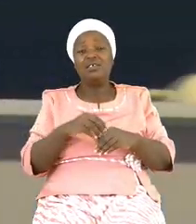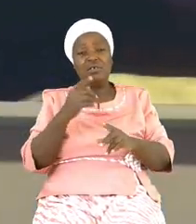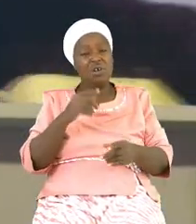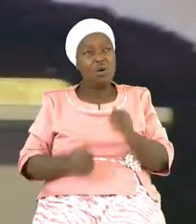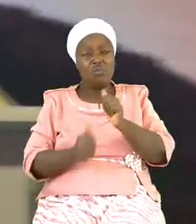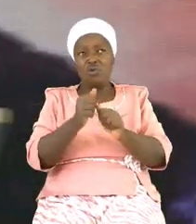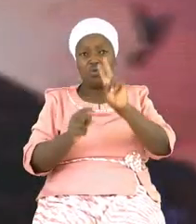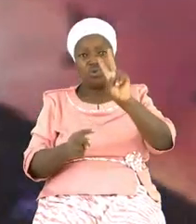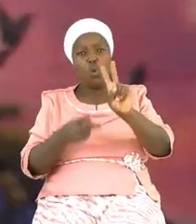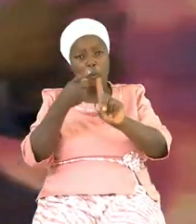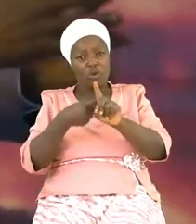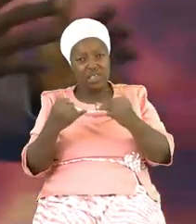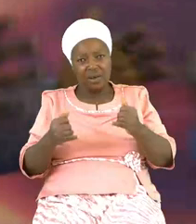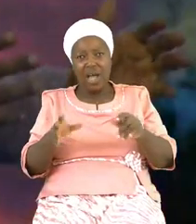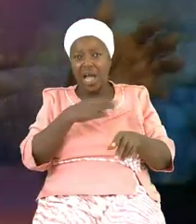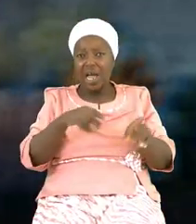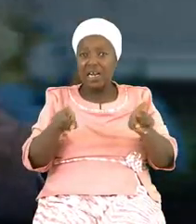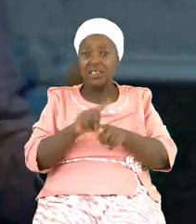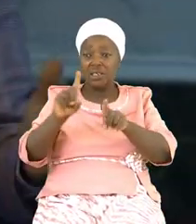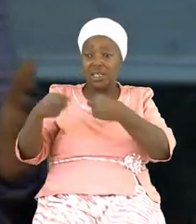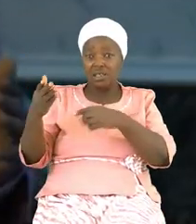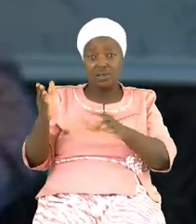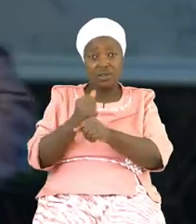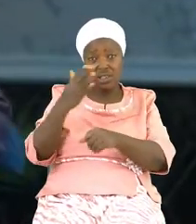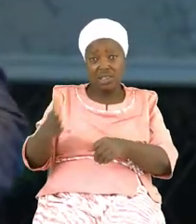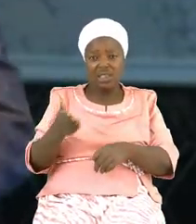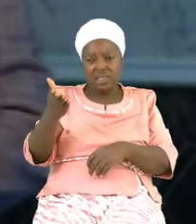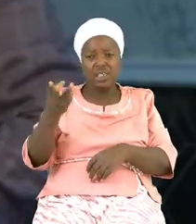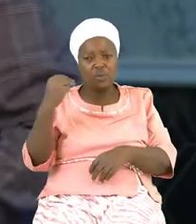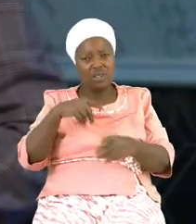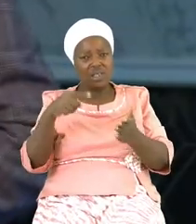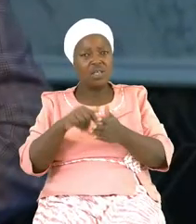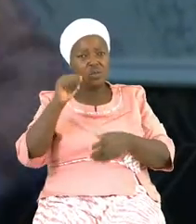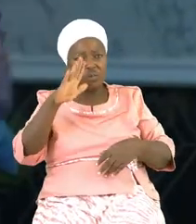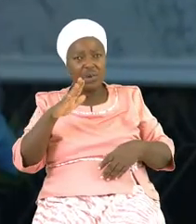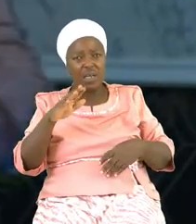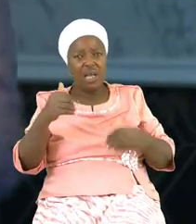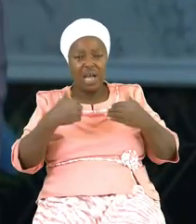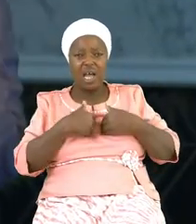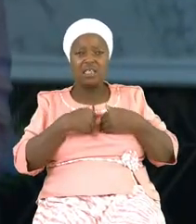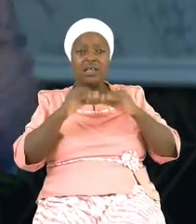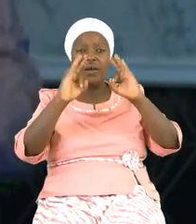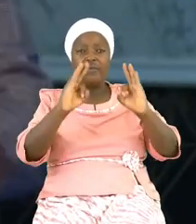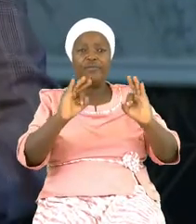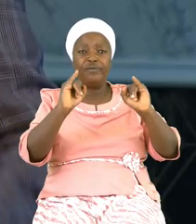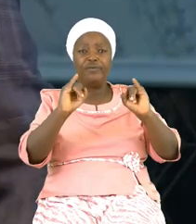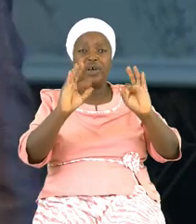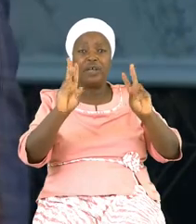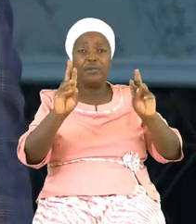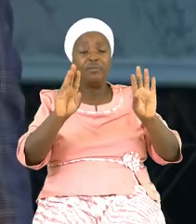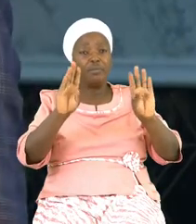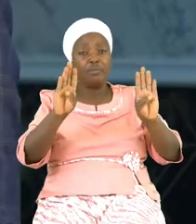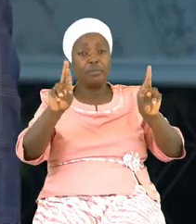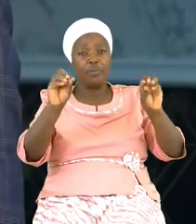got there, there was this woman. She had fibroid. The belly was big